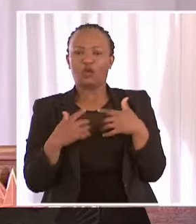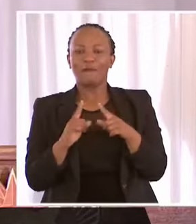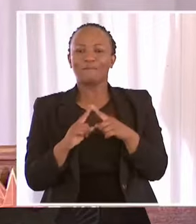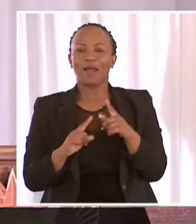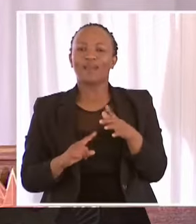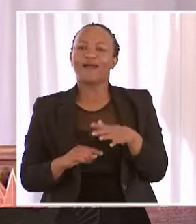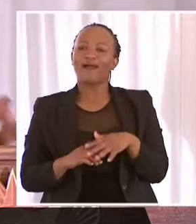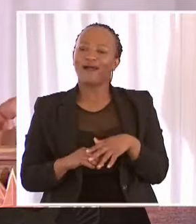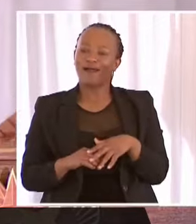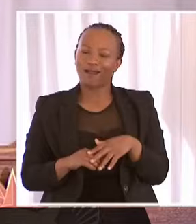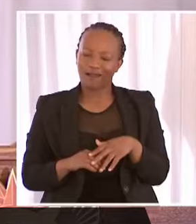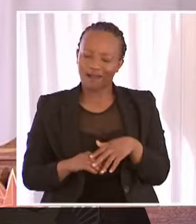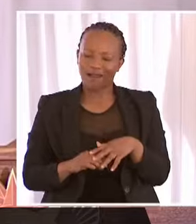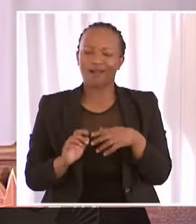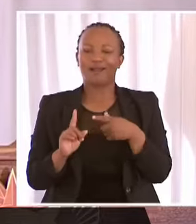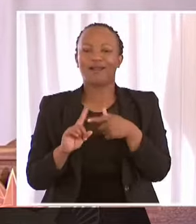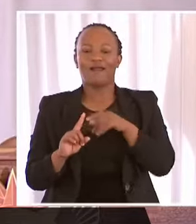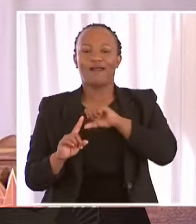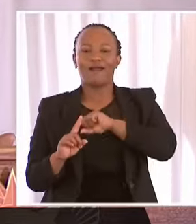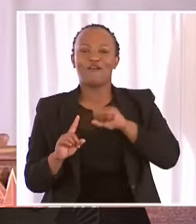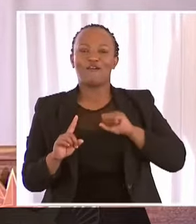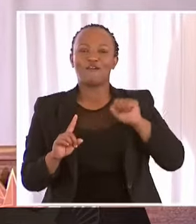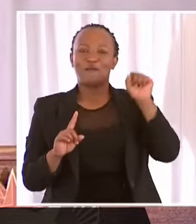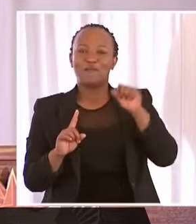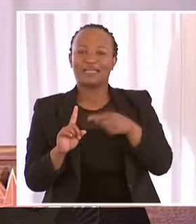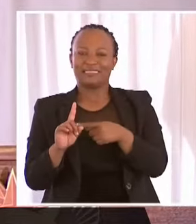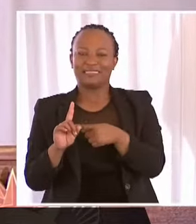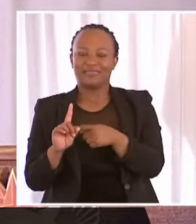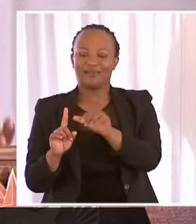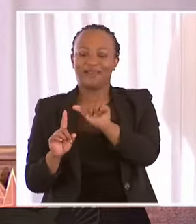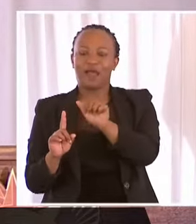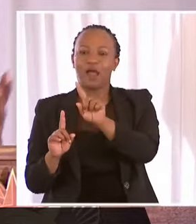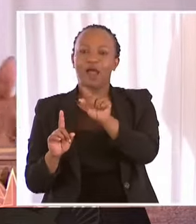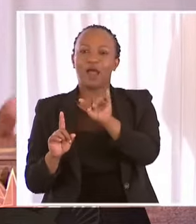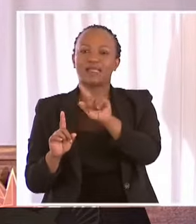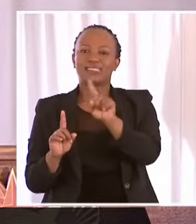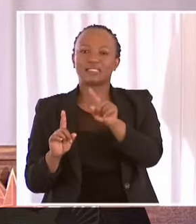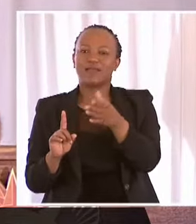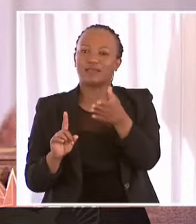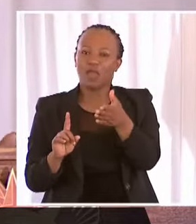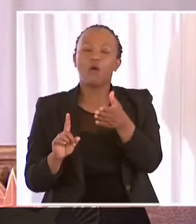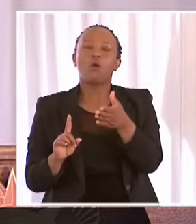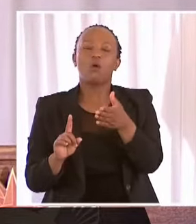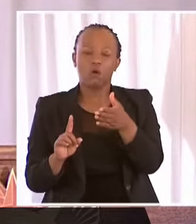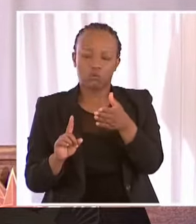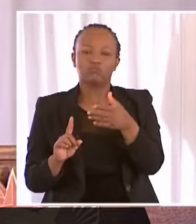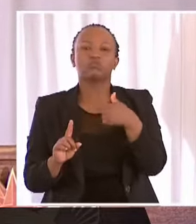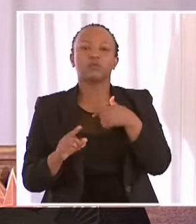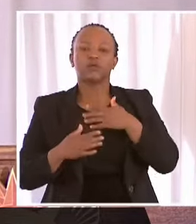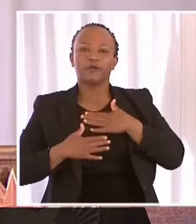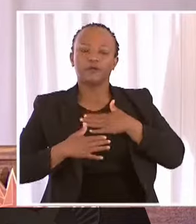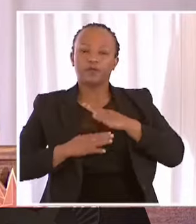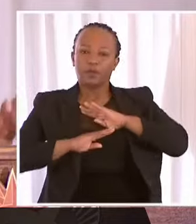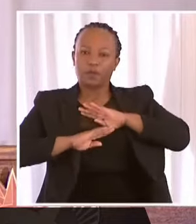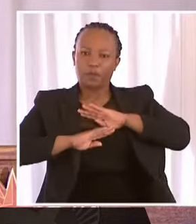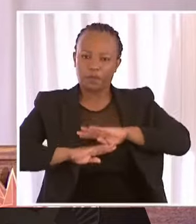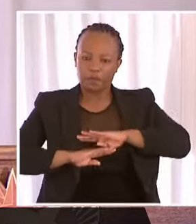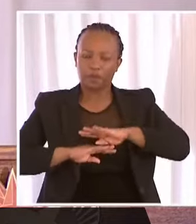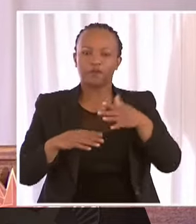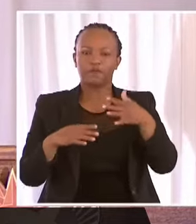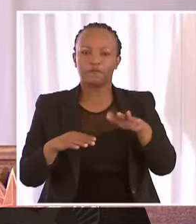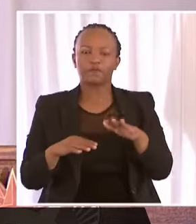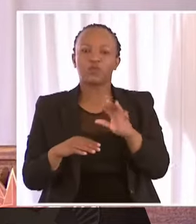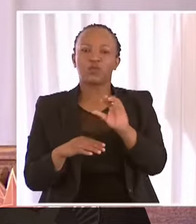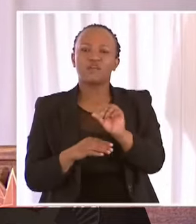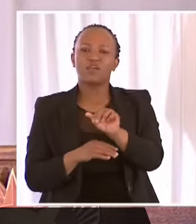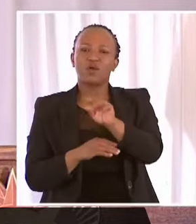in the knowledge that Comrade Aziz was there. And many other comrades like that have been mentioned, like Comrade